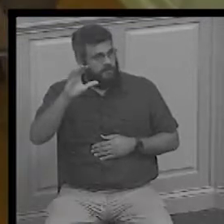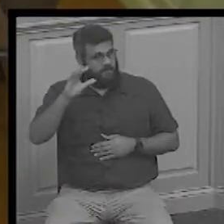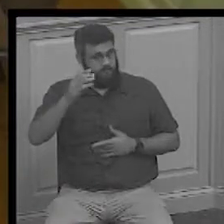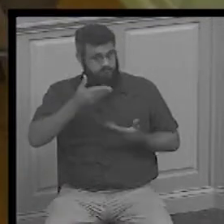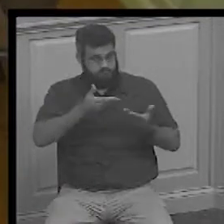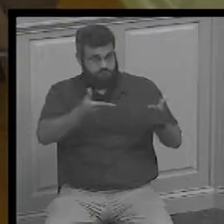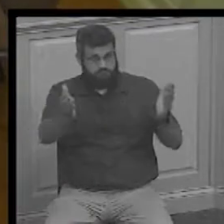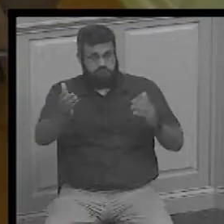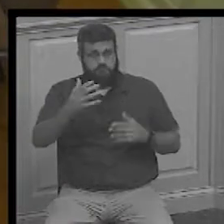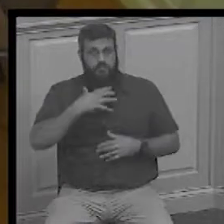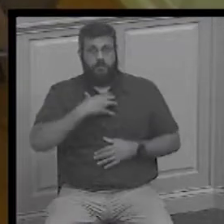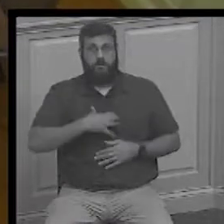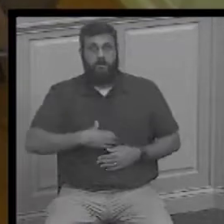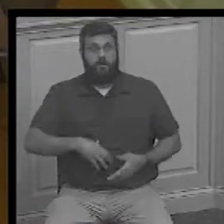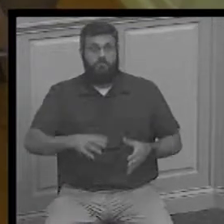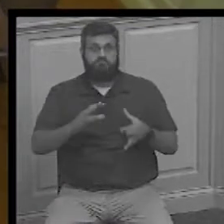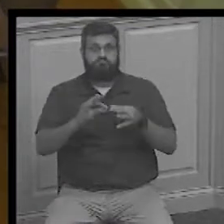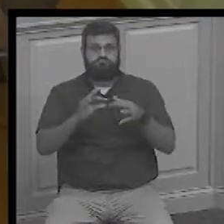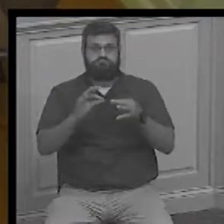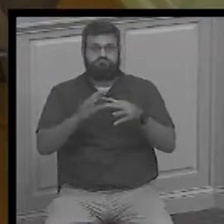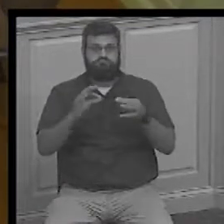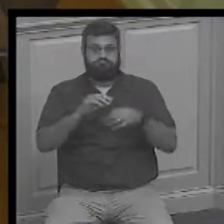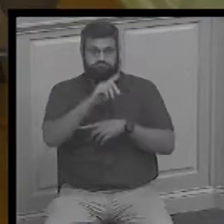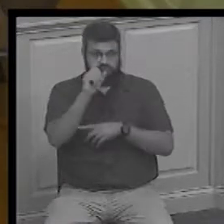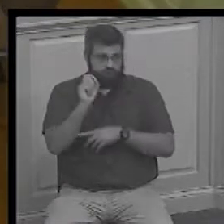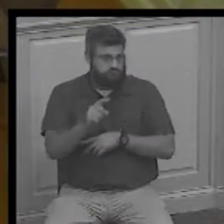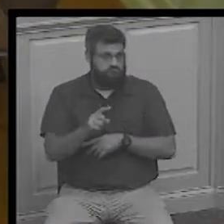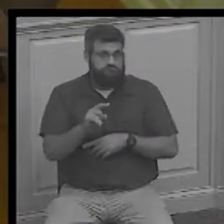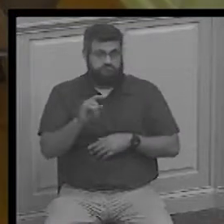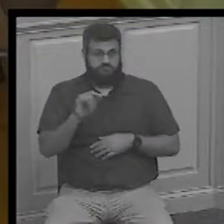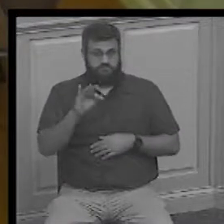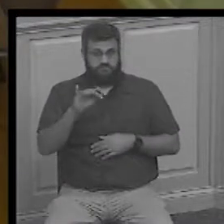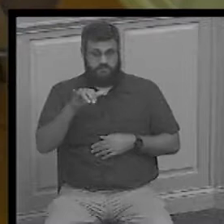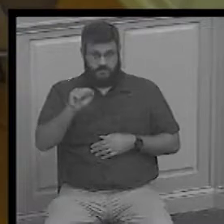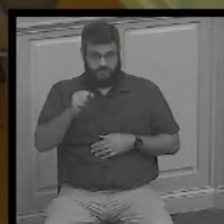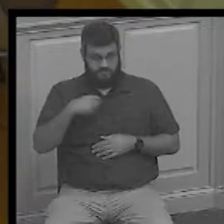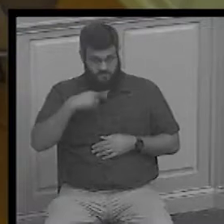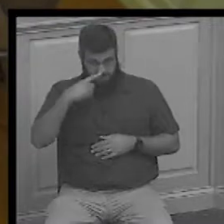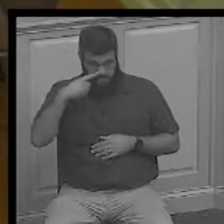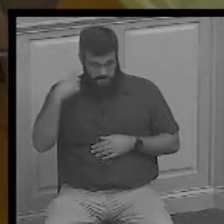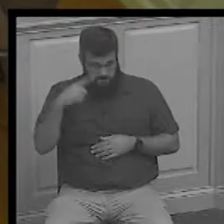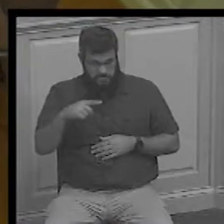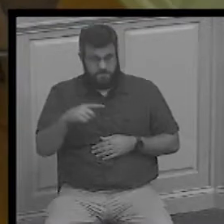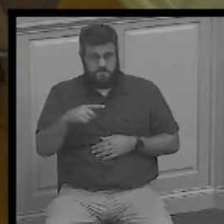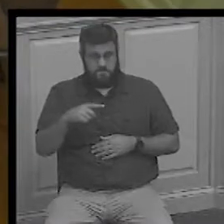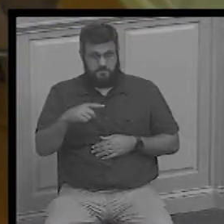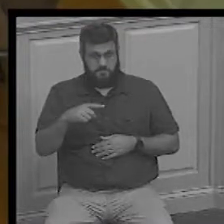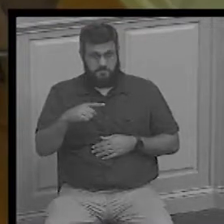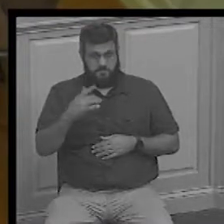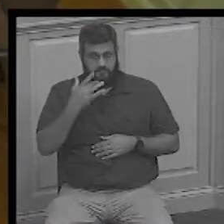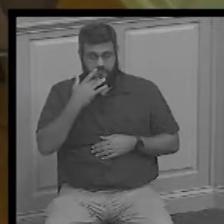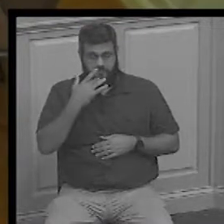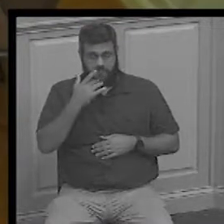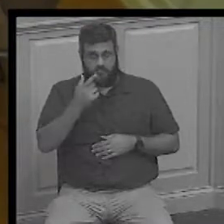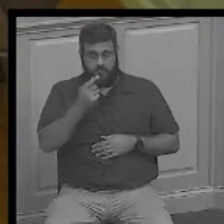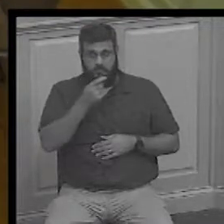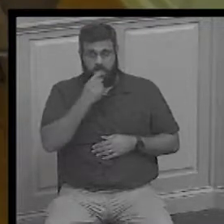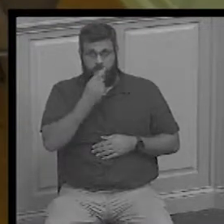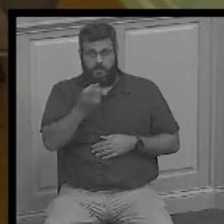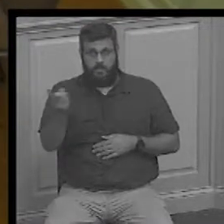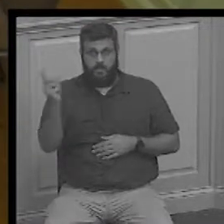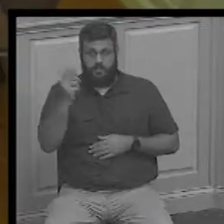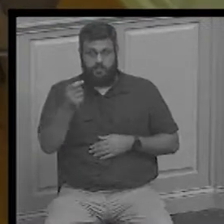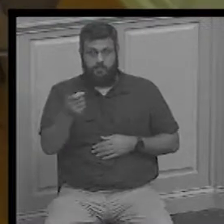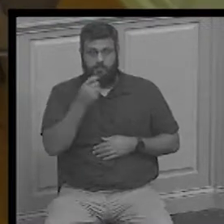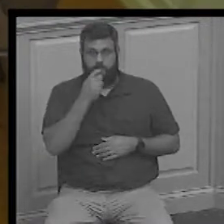to make comments, raise questions? And if so, would you please, Do you want them to go up here or you want me to hand them a microphone? you can